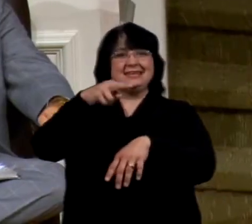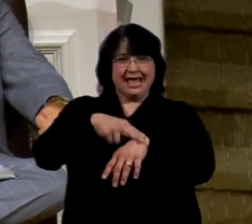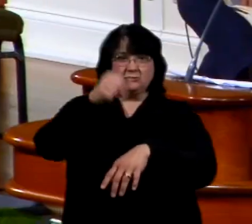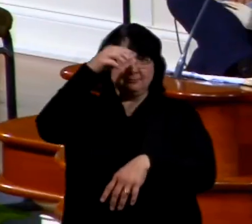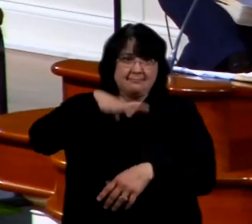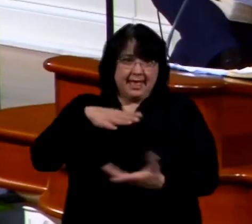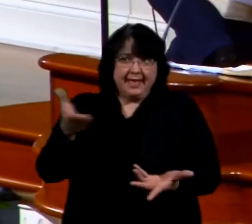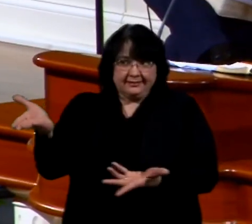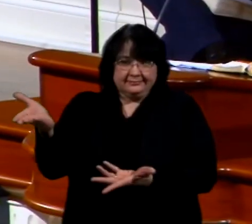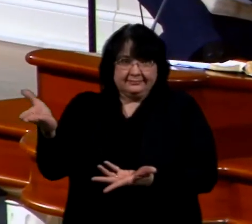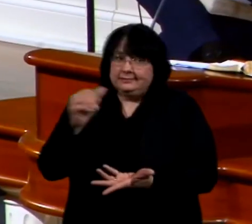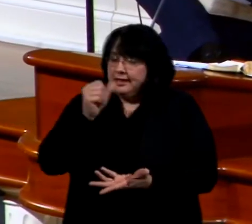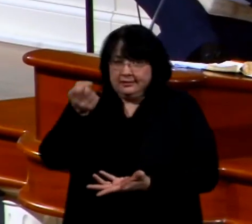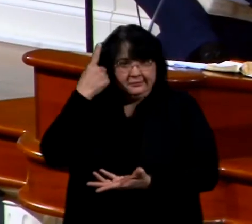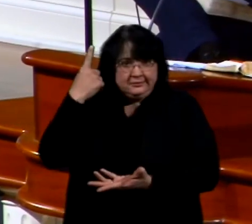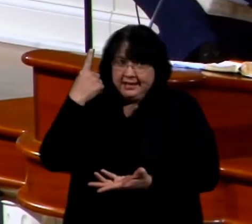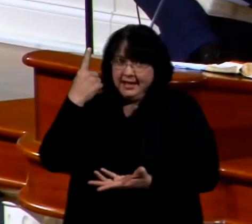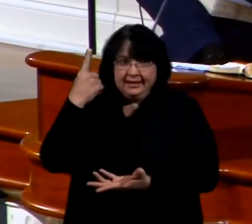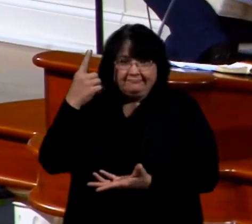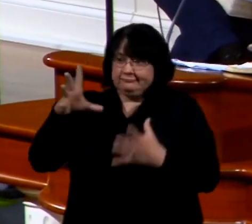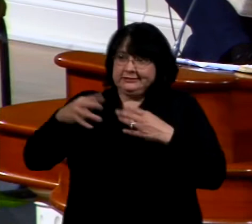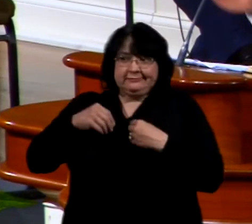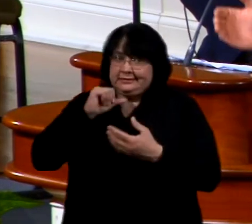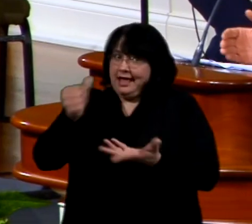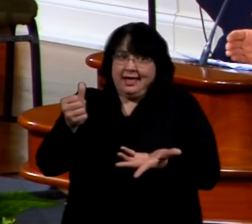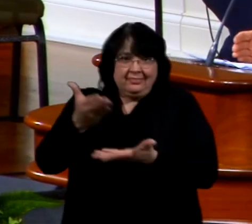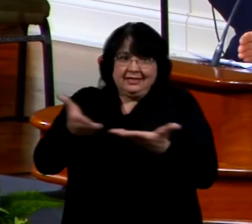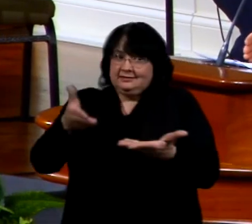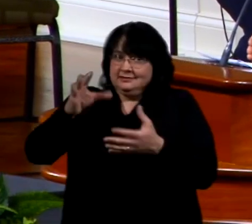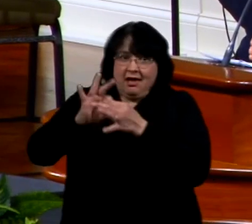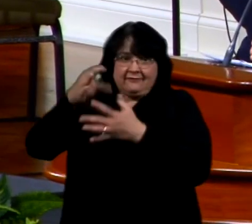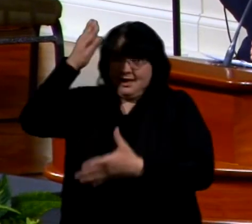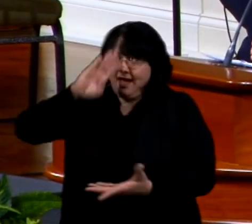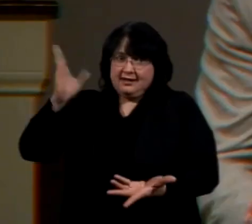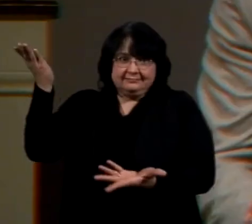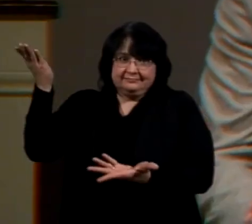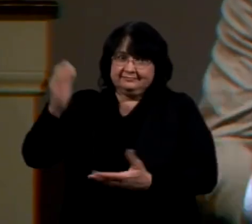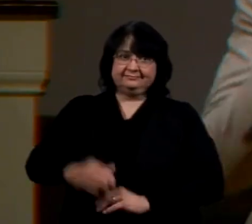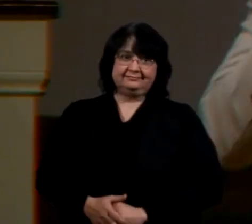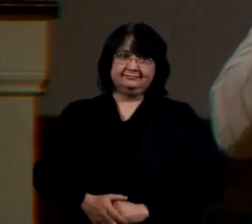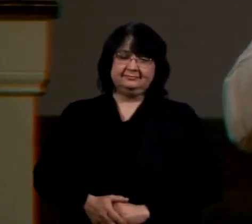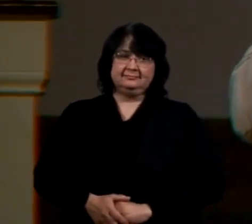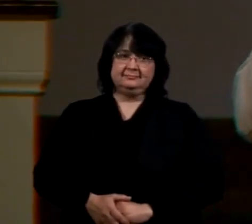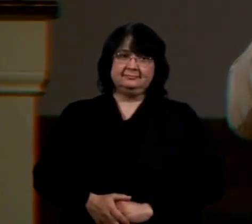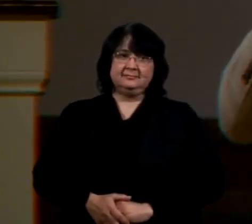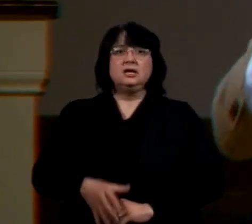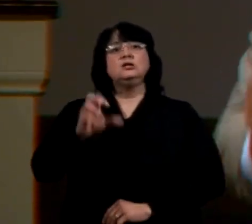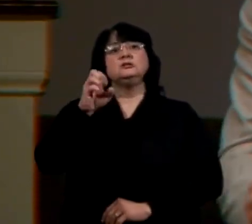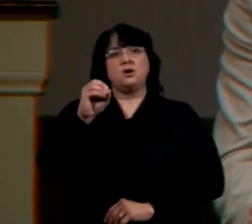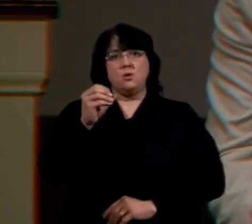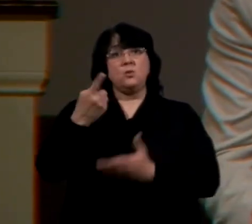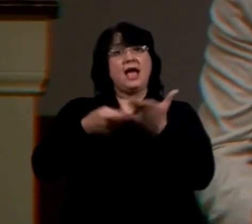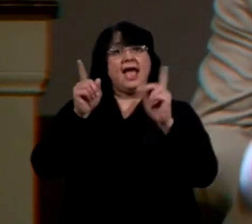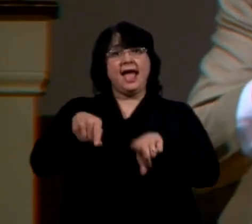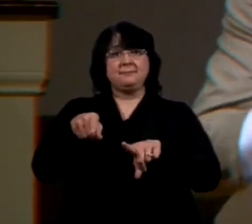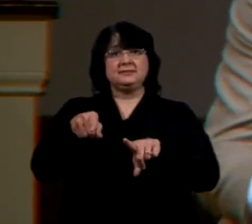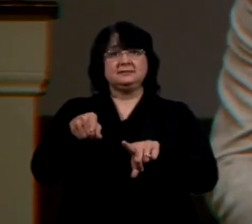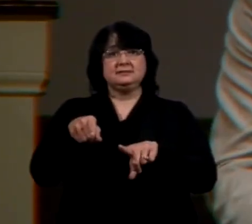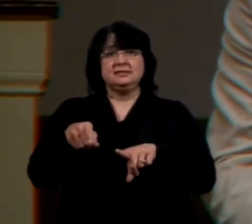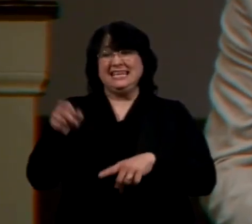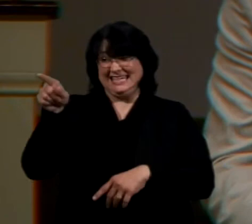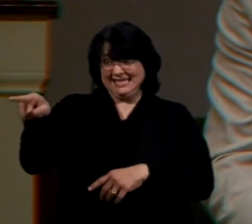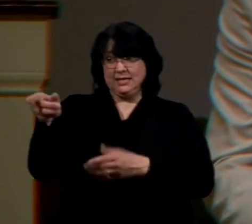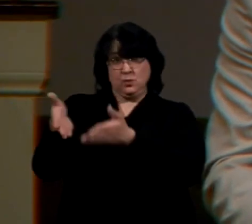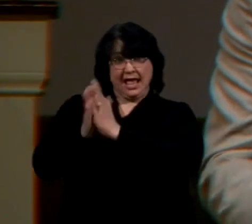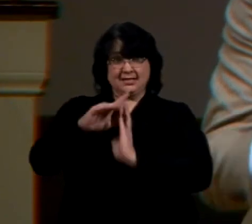man understandeth not, receiveth not the things of God. And so what's going to happen is he's going to